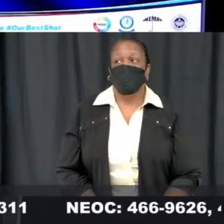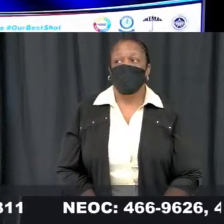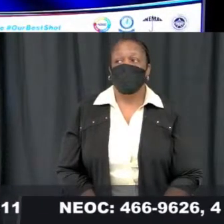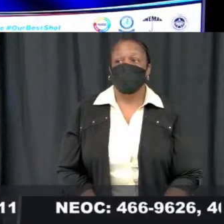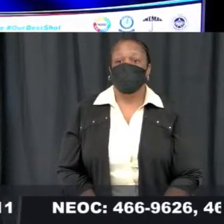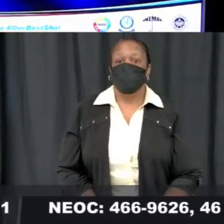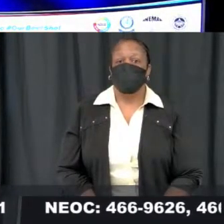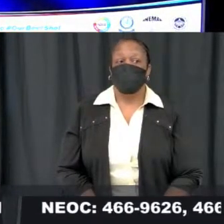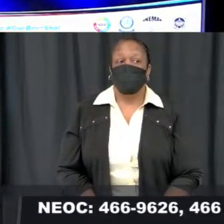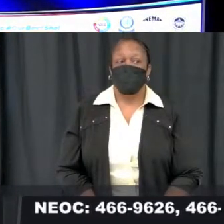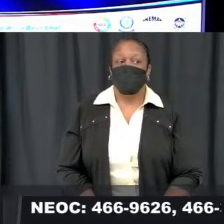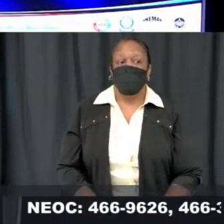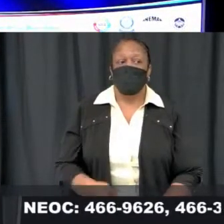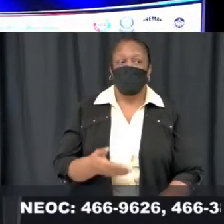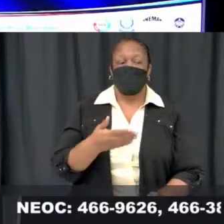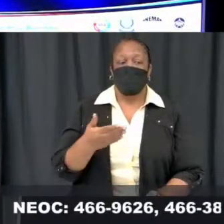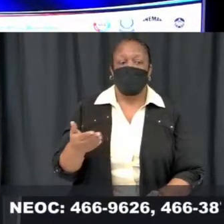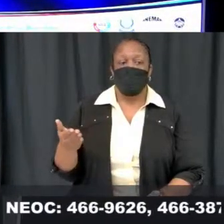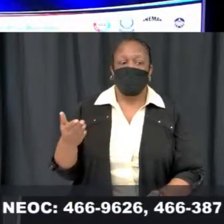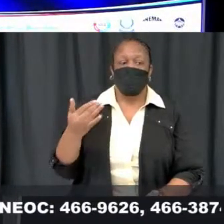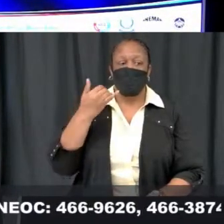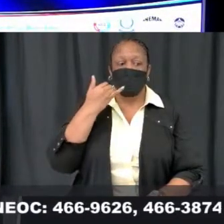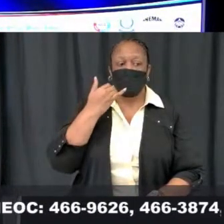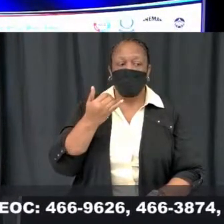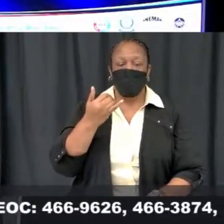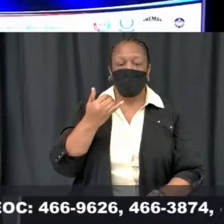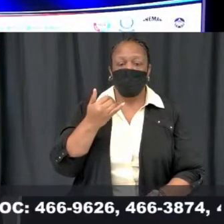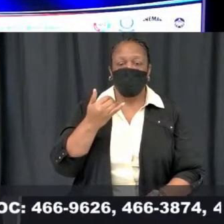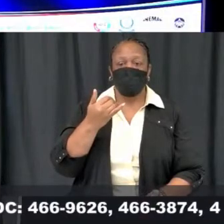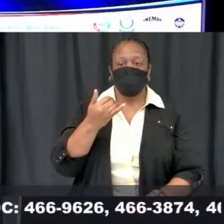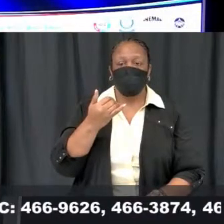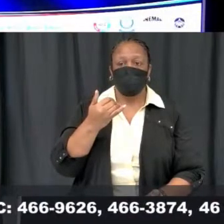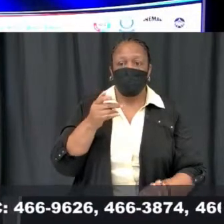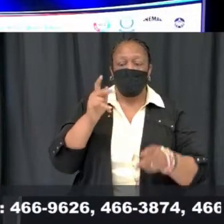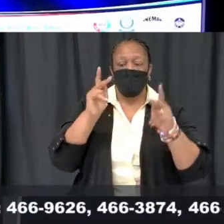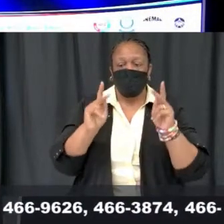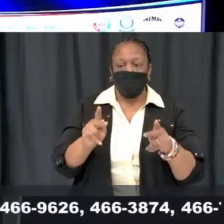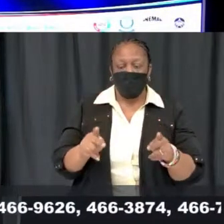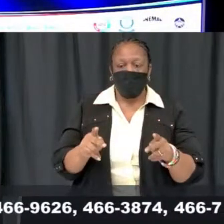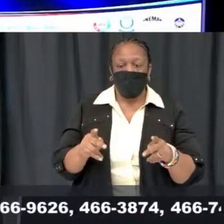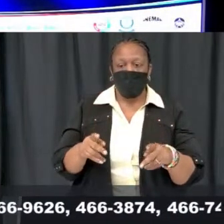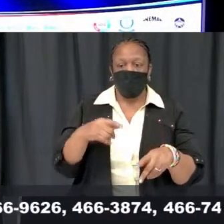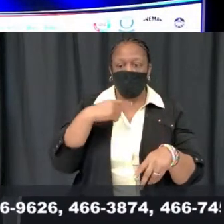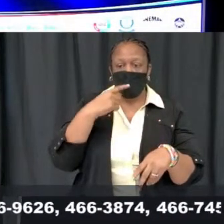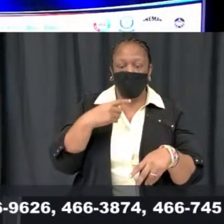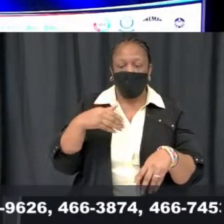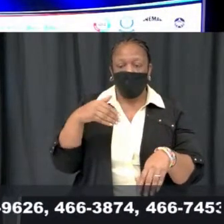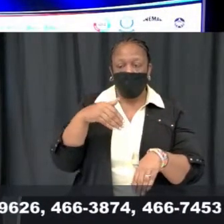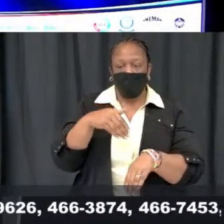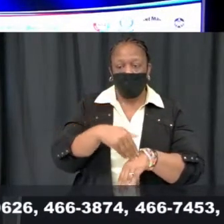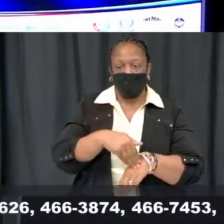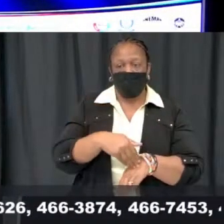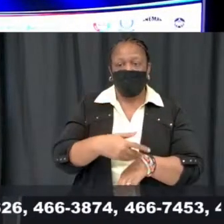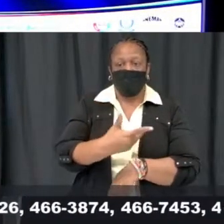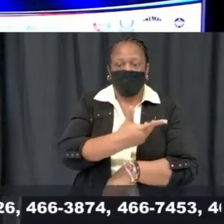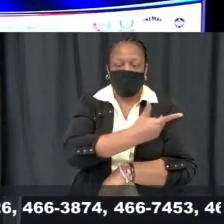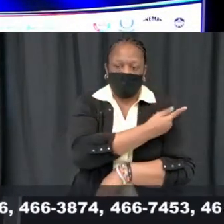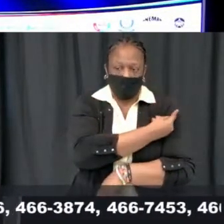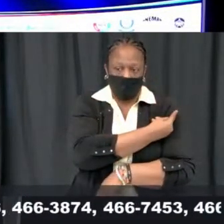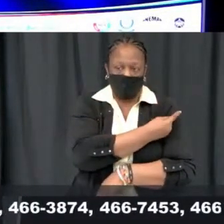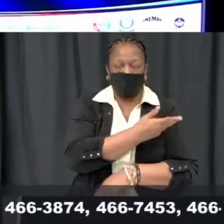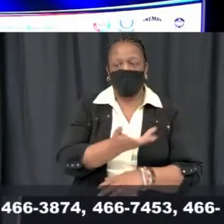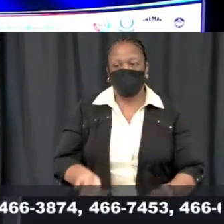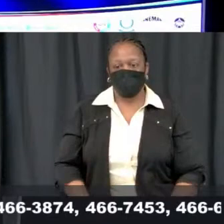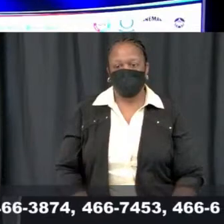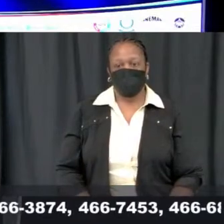anti-vaccination campaign going on. And one of the questions that you have to ask yourself is,